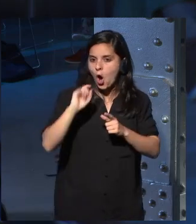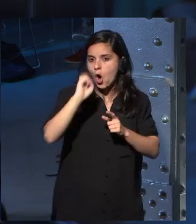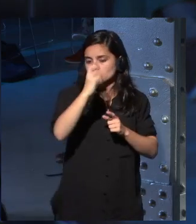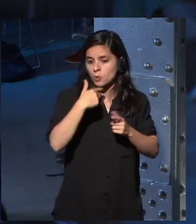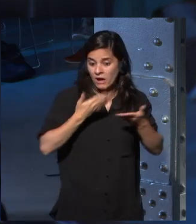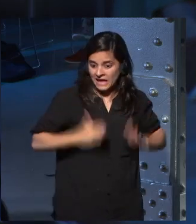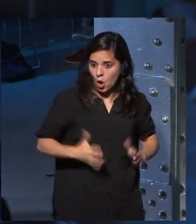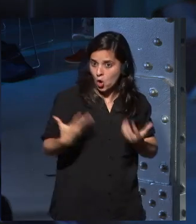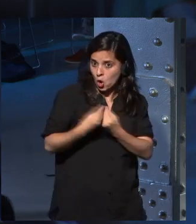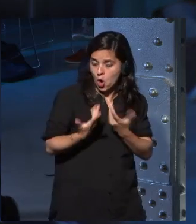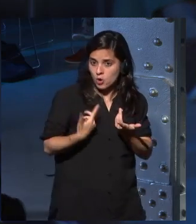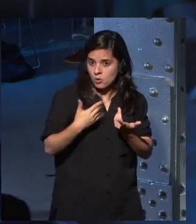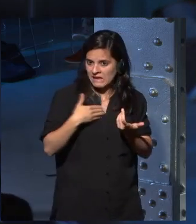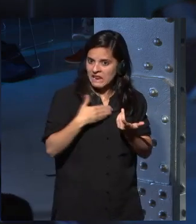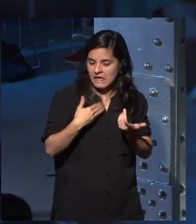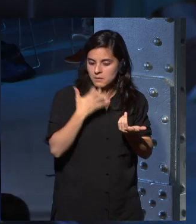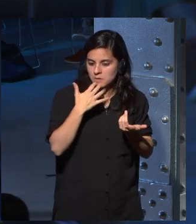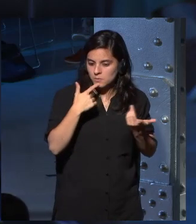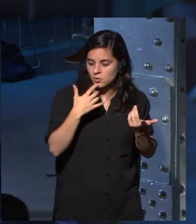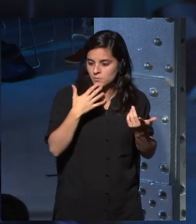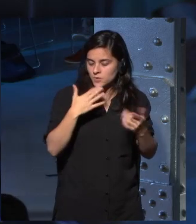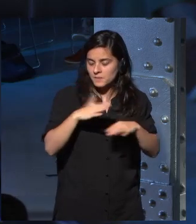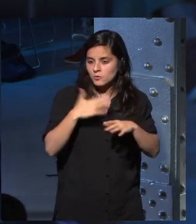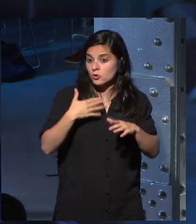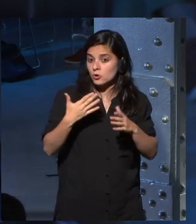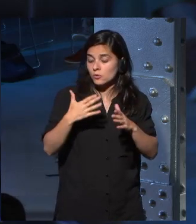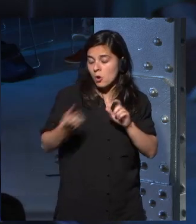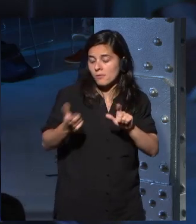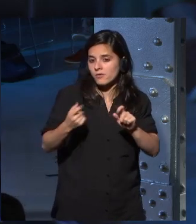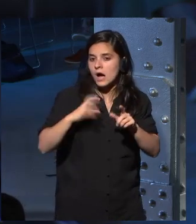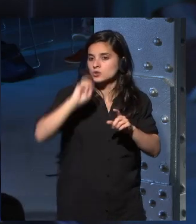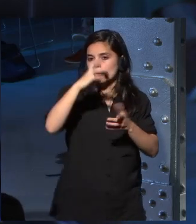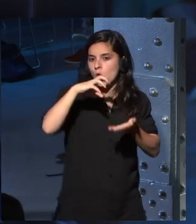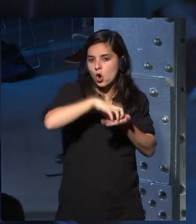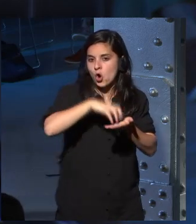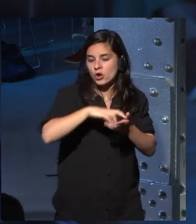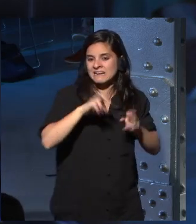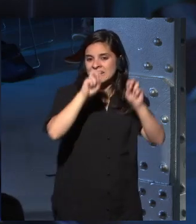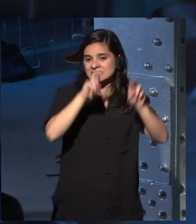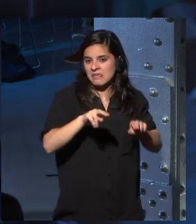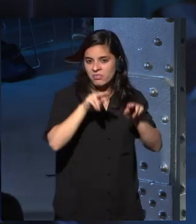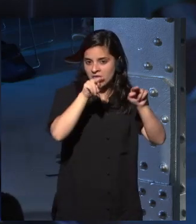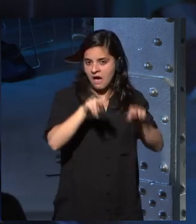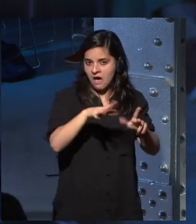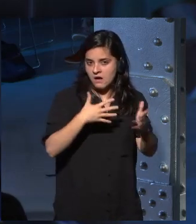aged care facility. And of course she resists their efforts.